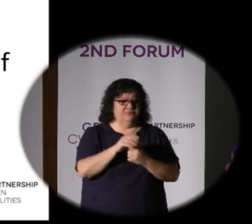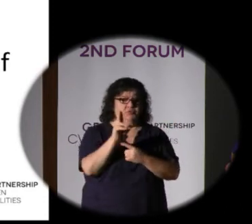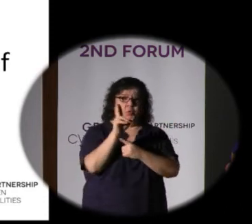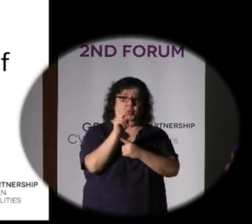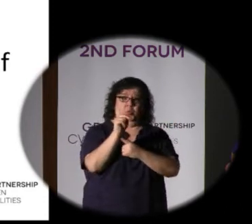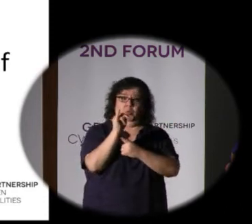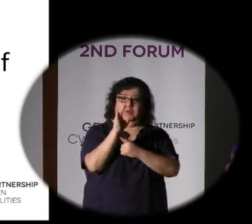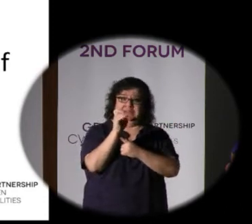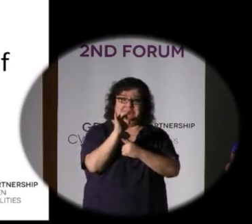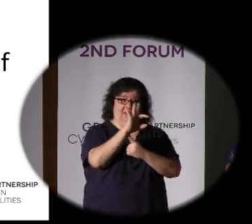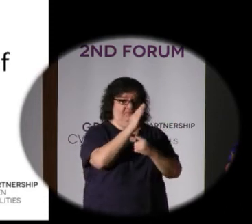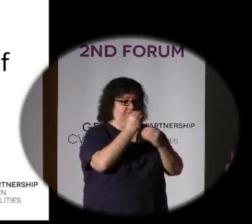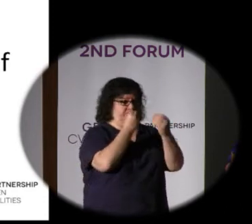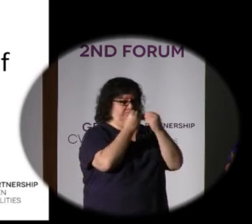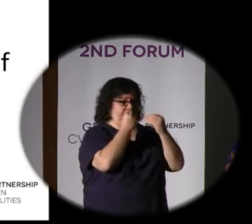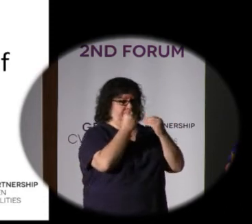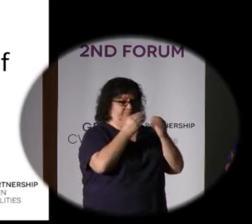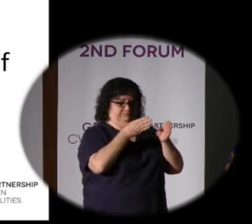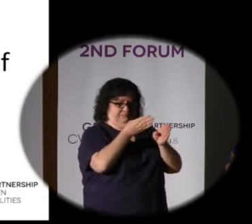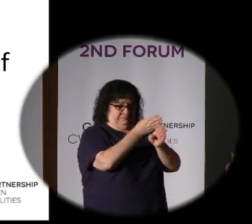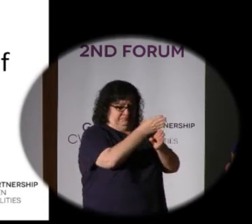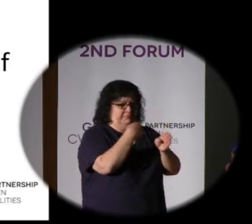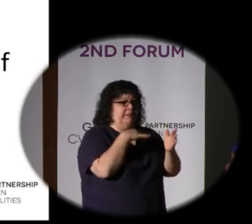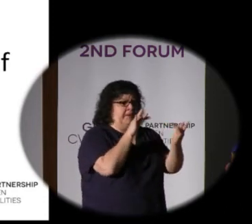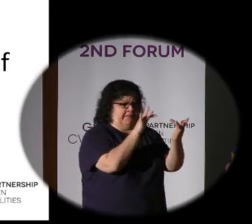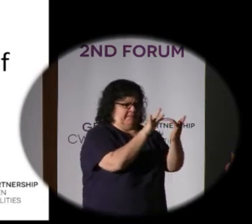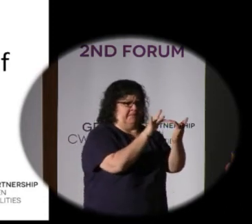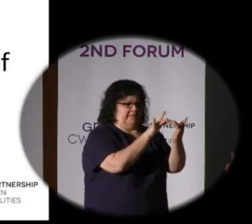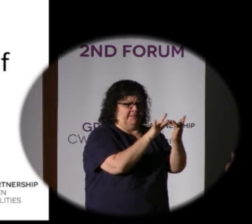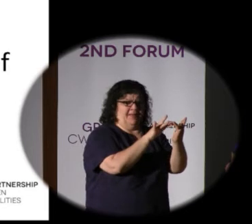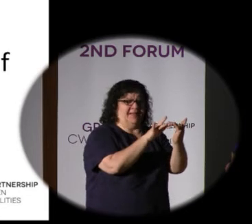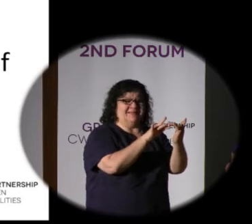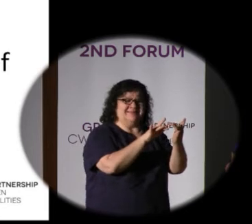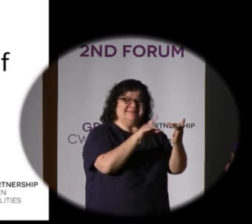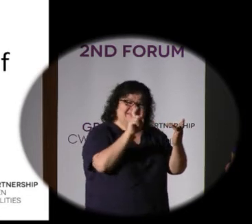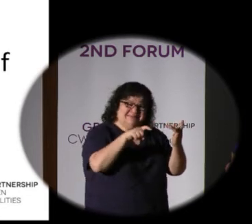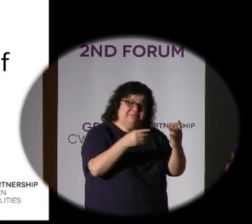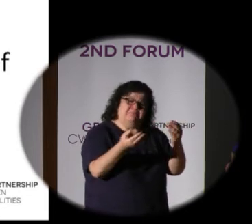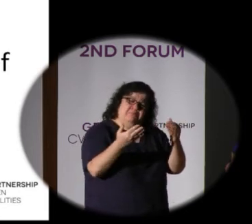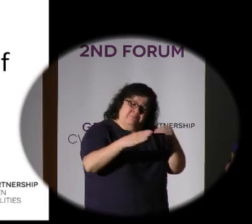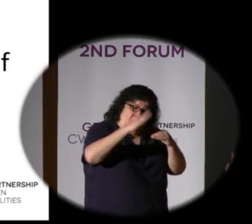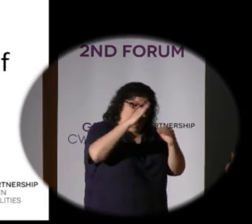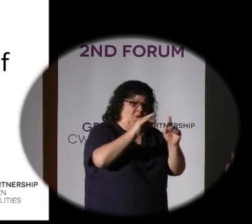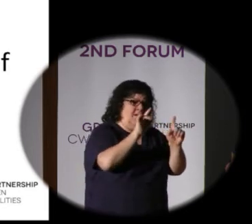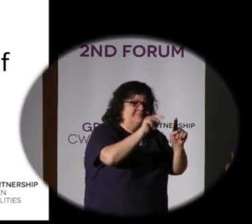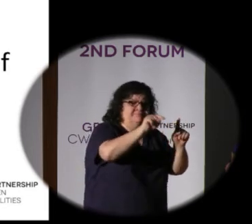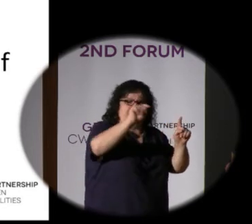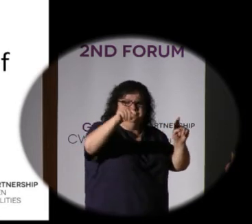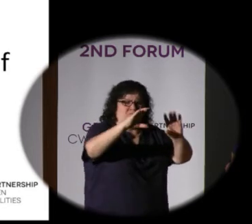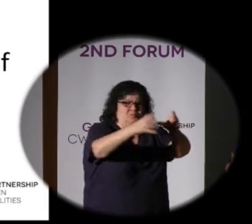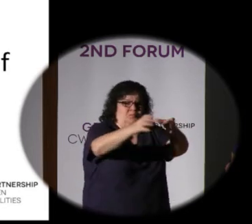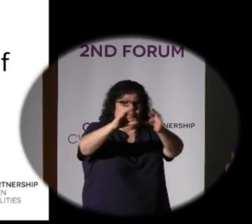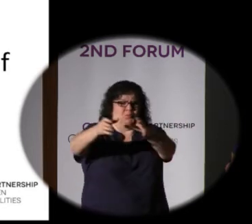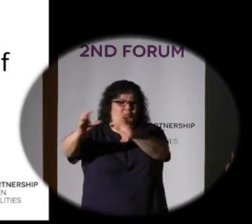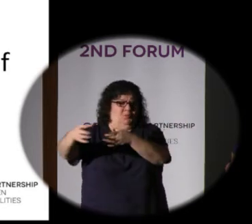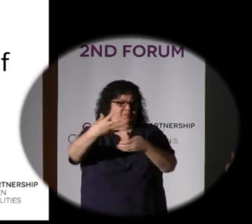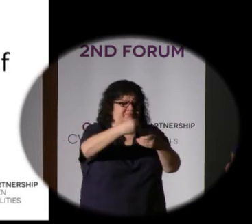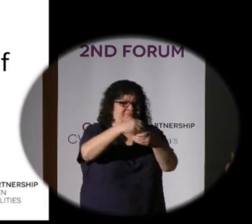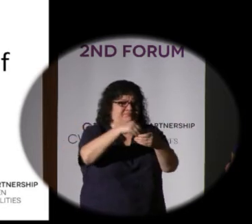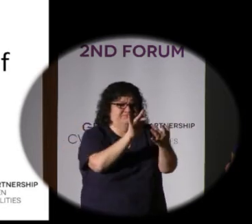like the survey that we've got, the evidence that we've created, will hopefully get more of the attention of the mainstream nutrition groups to engage in this